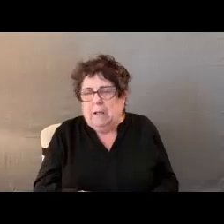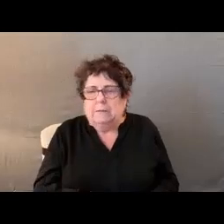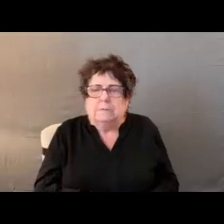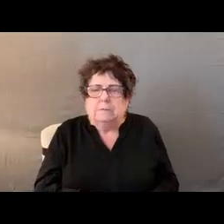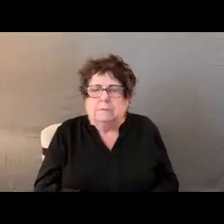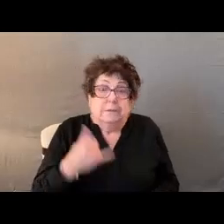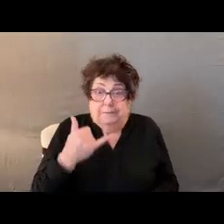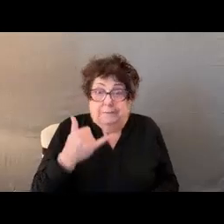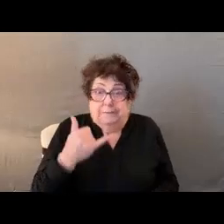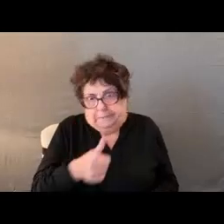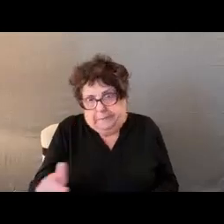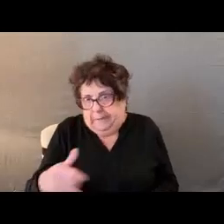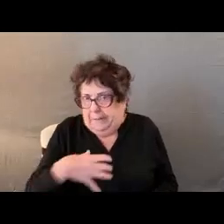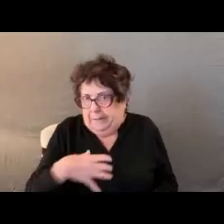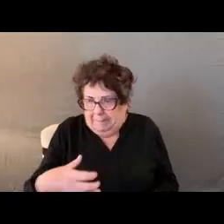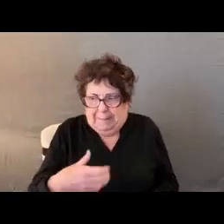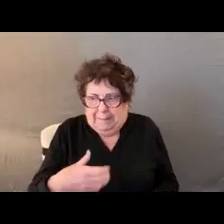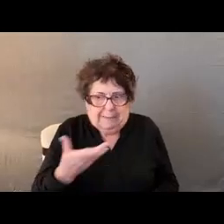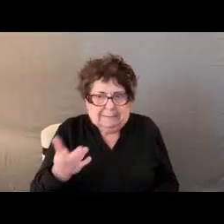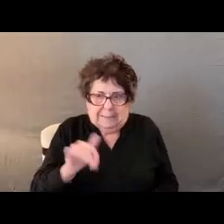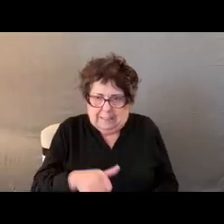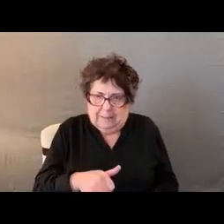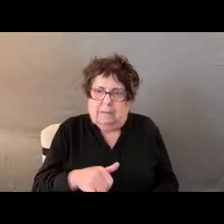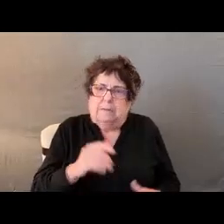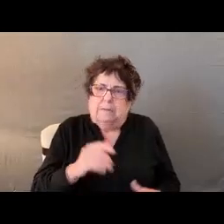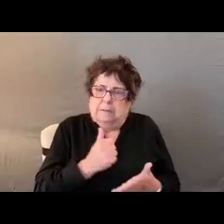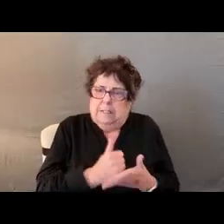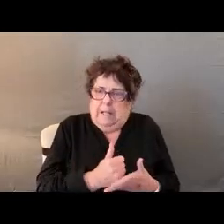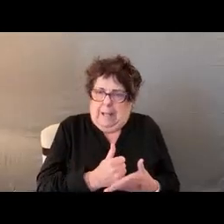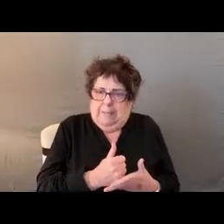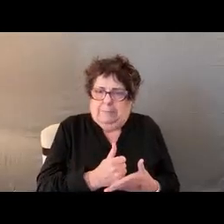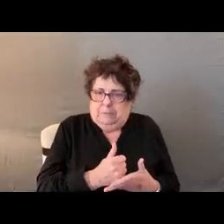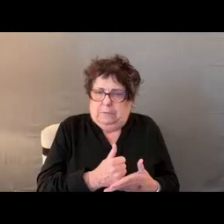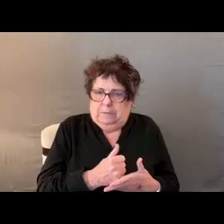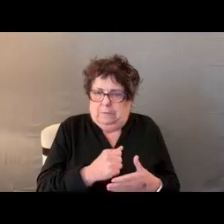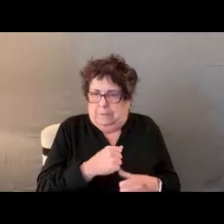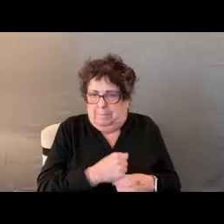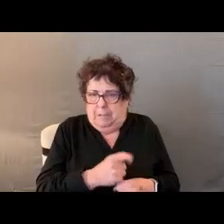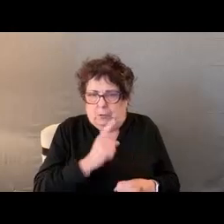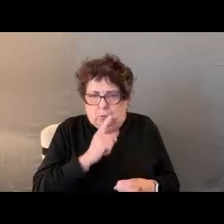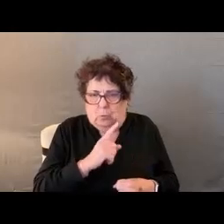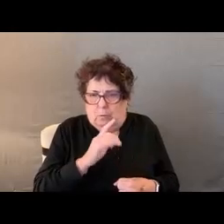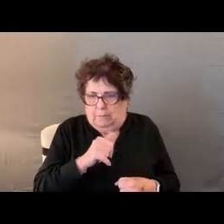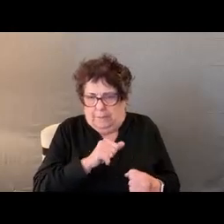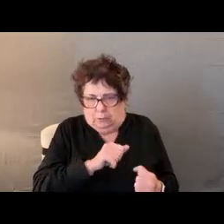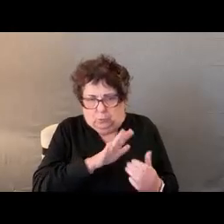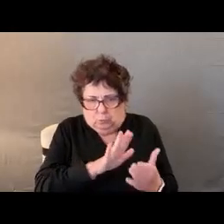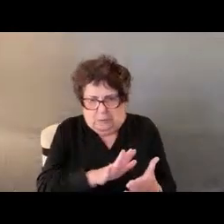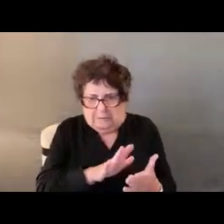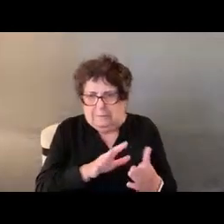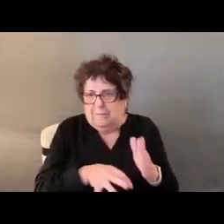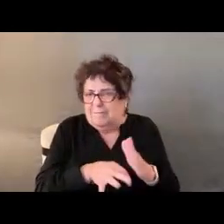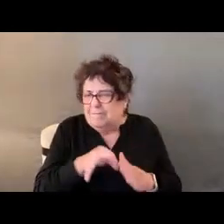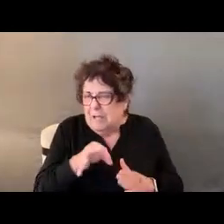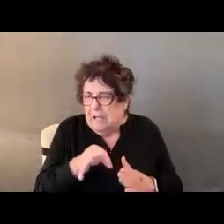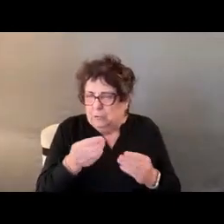any complaints and things like that, that helps, make sure to address and find solutions to